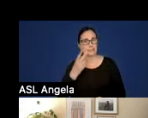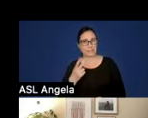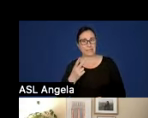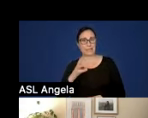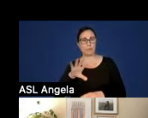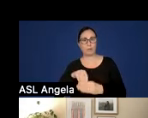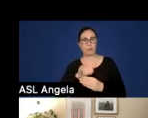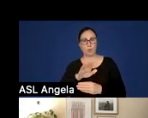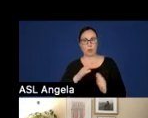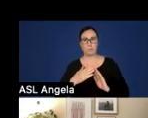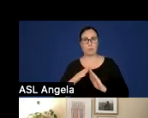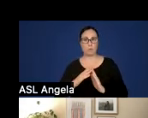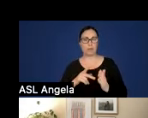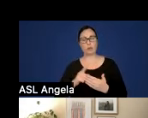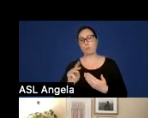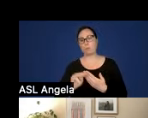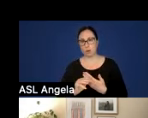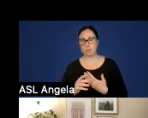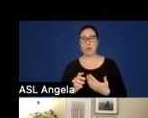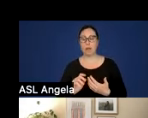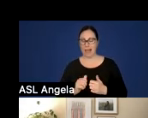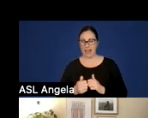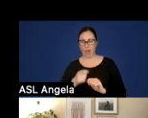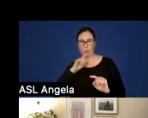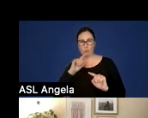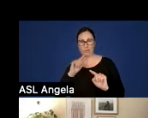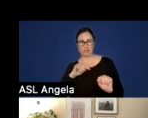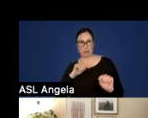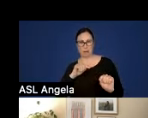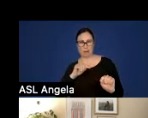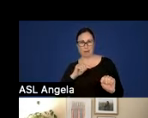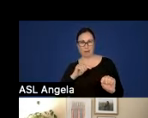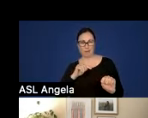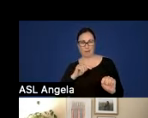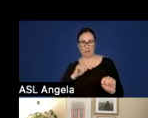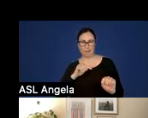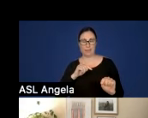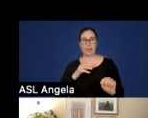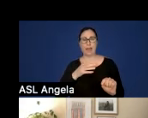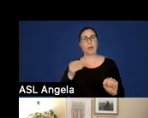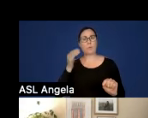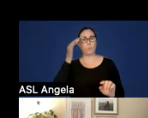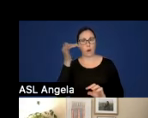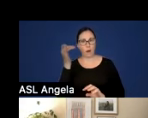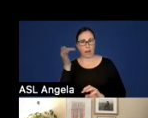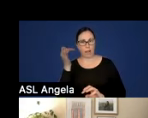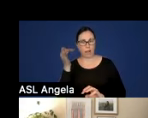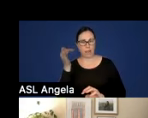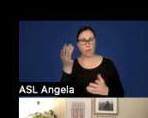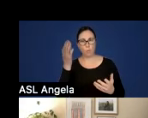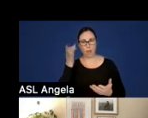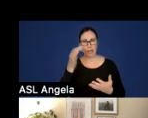program. How could you respond, and why? And why is it important to understand the different